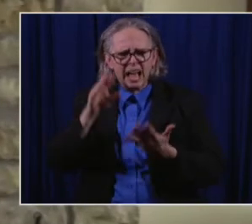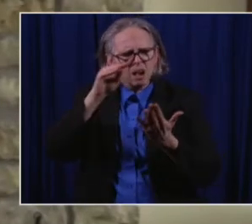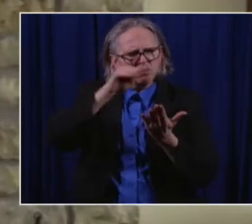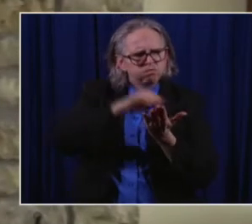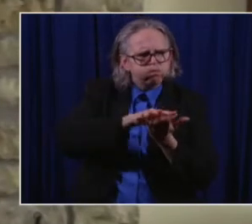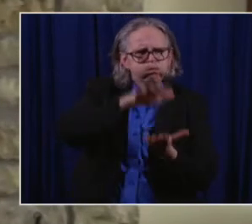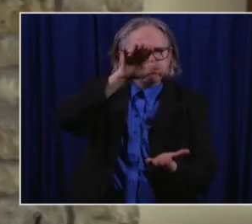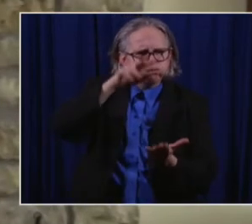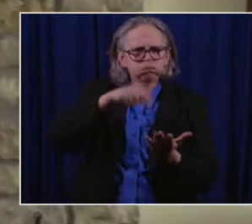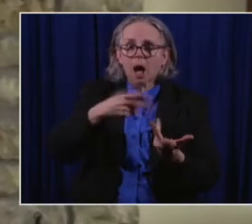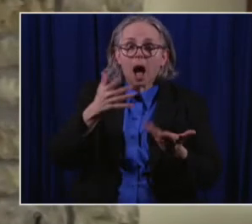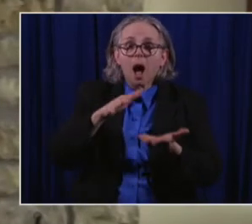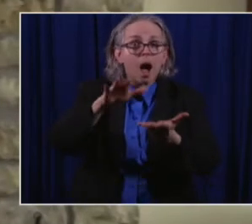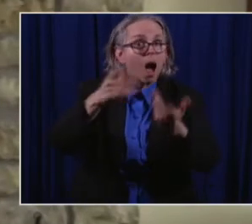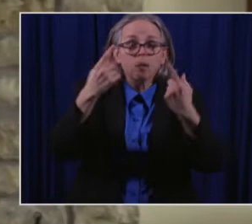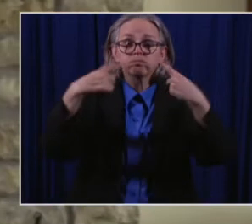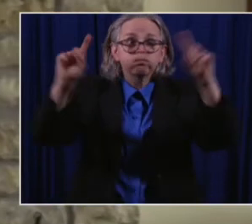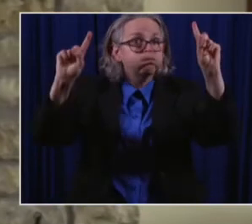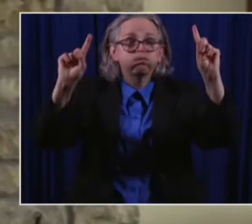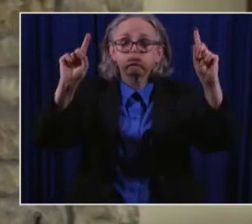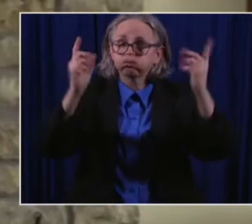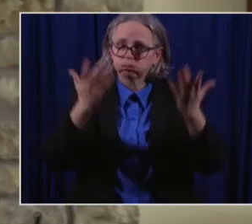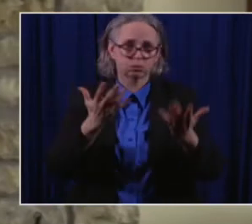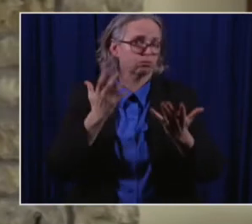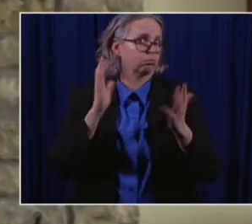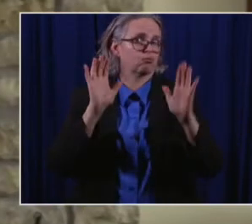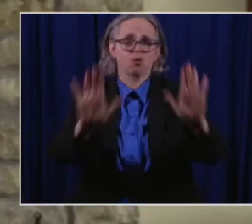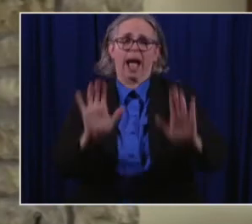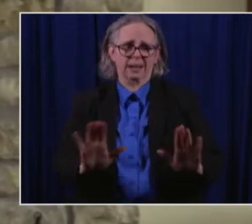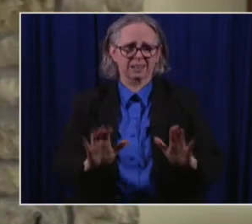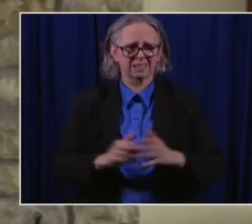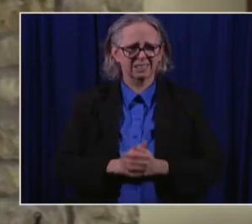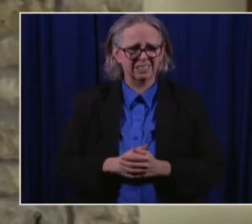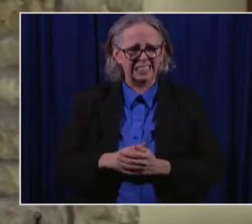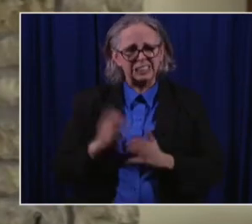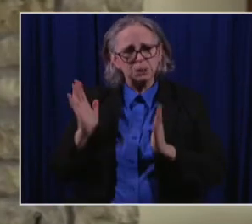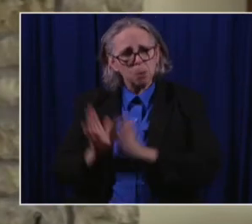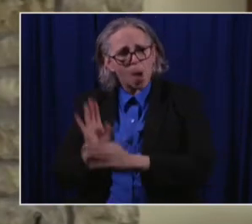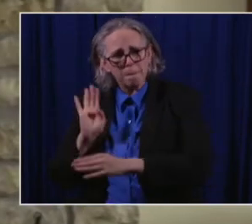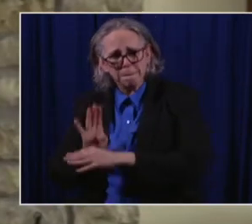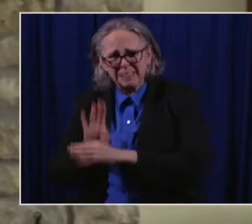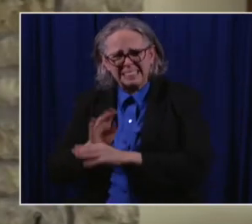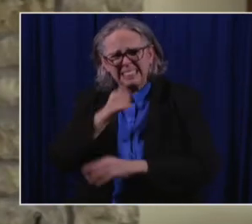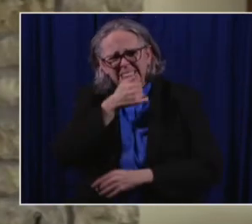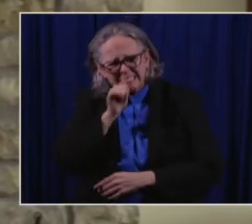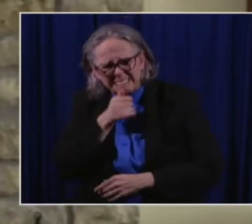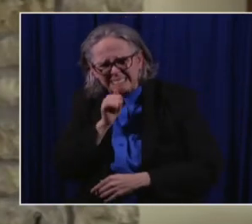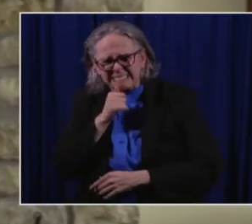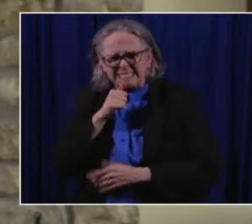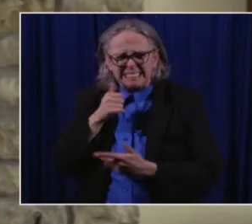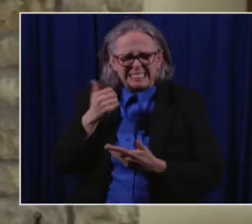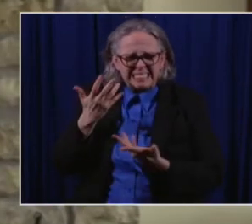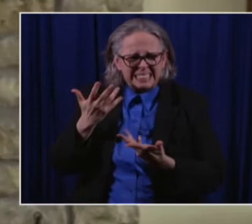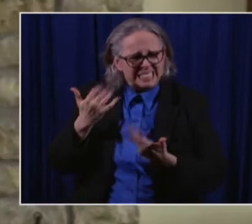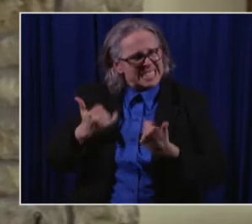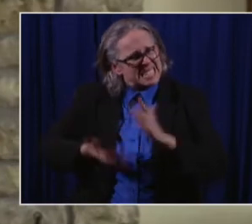businesses open, kept many small businesses from going out of business, and kept a lot of people